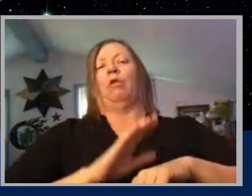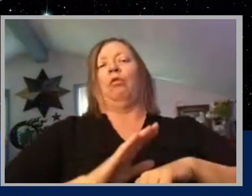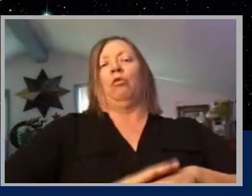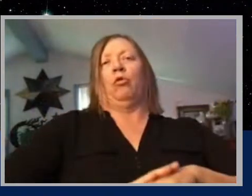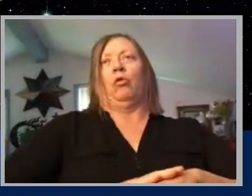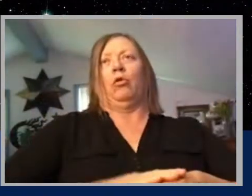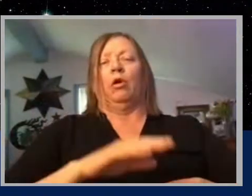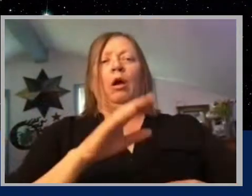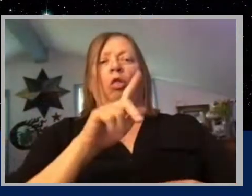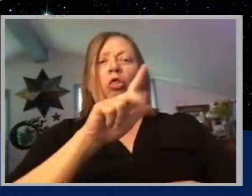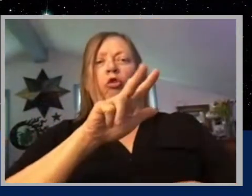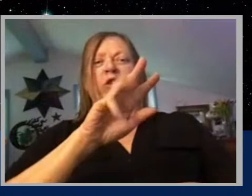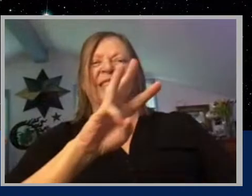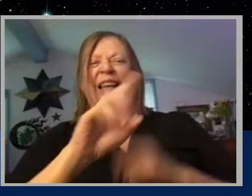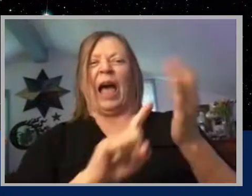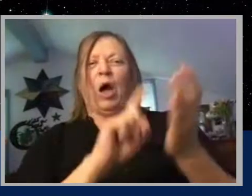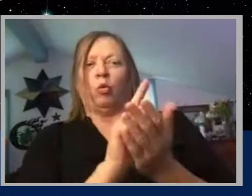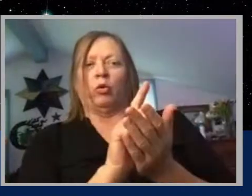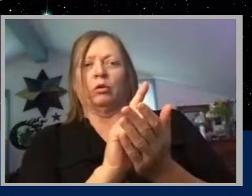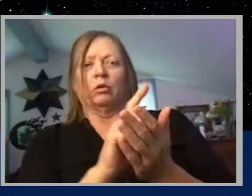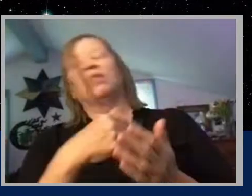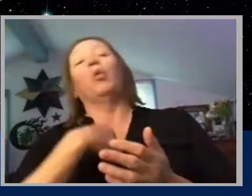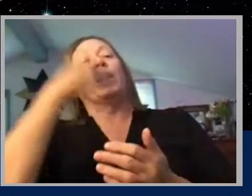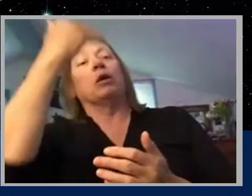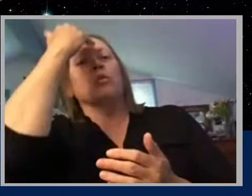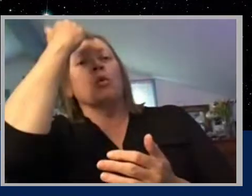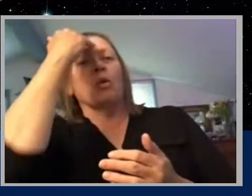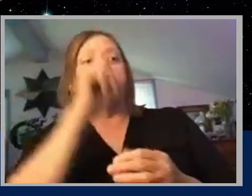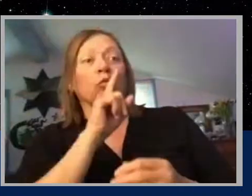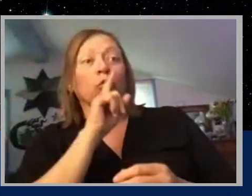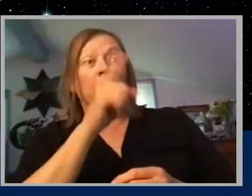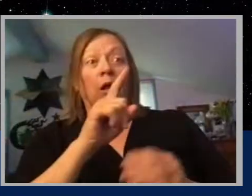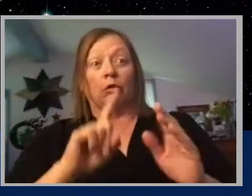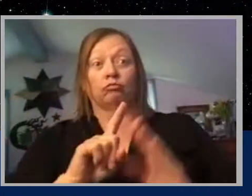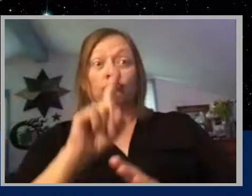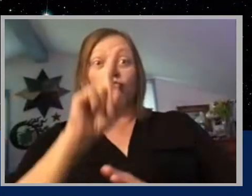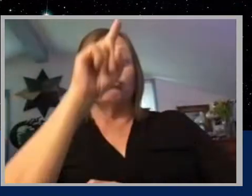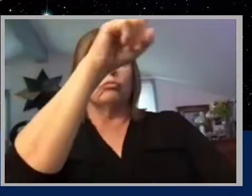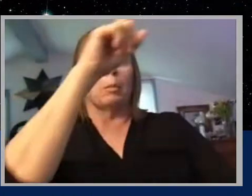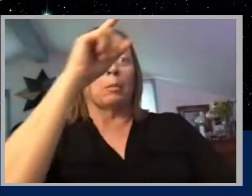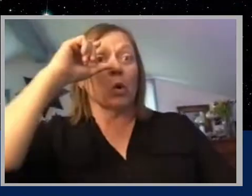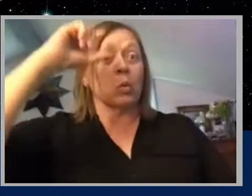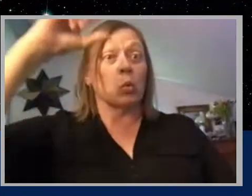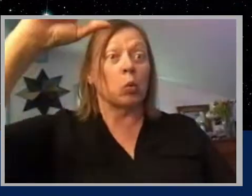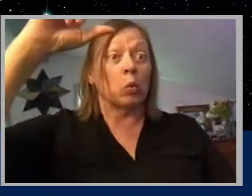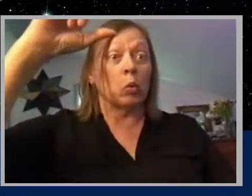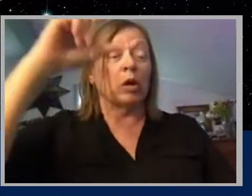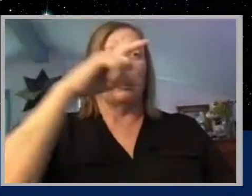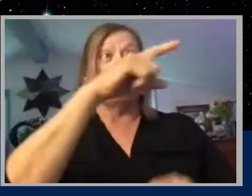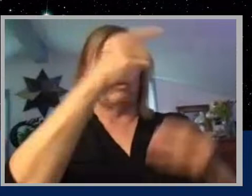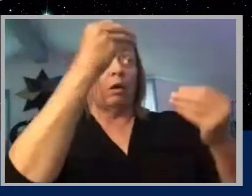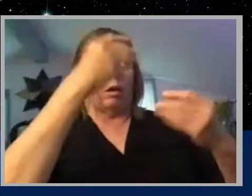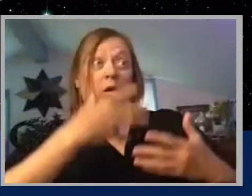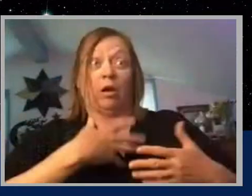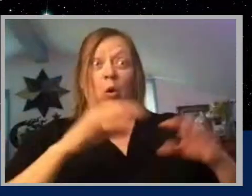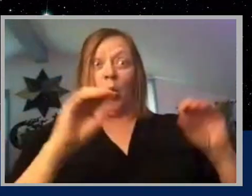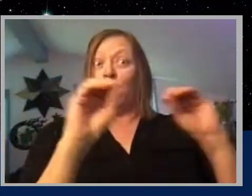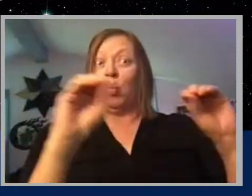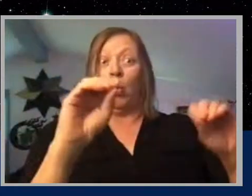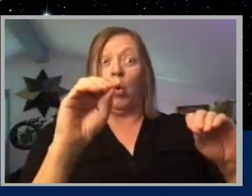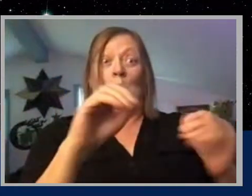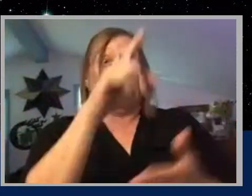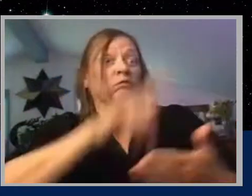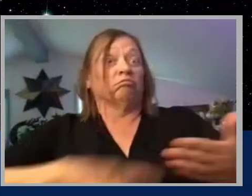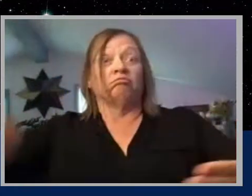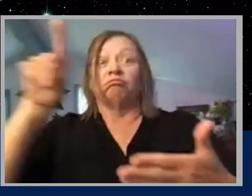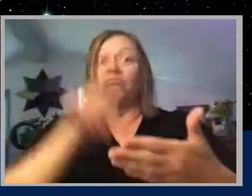moon to tell the forces, okay, there's no aborts coming. And then we're back on alert when we're heading back from the